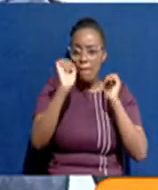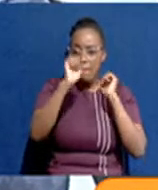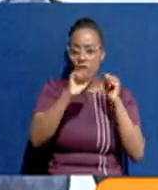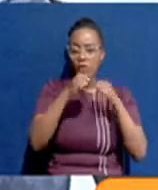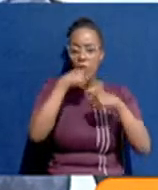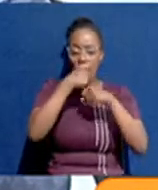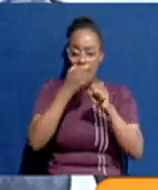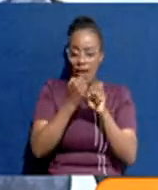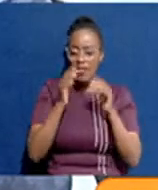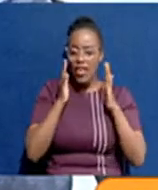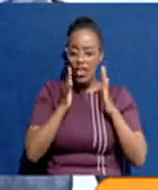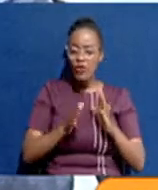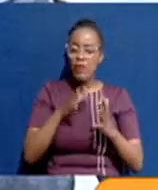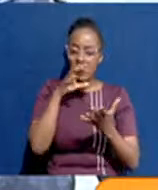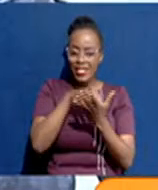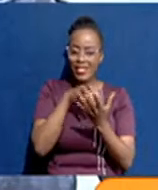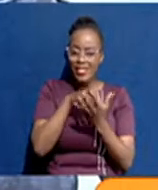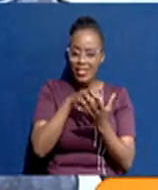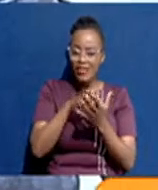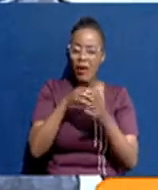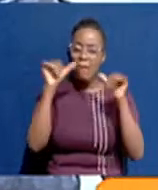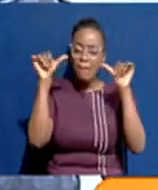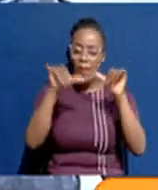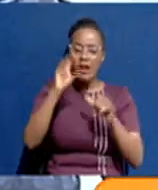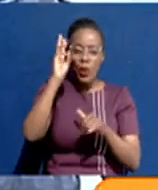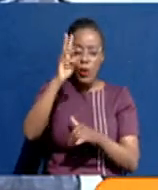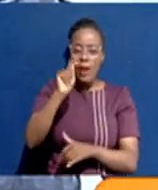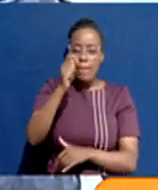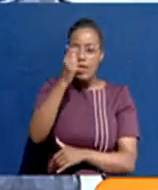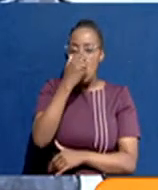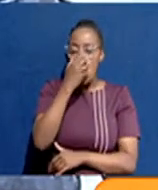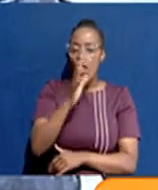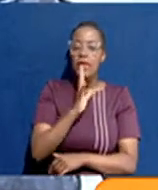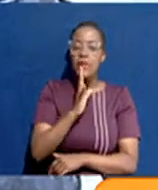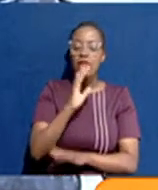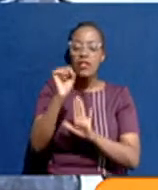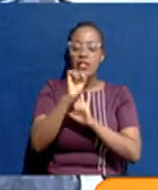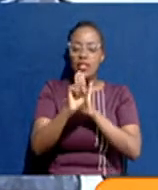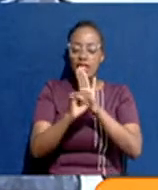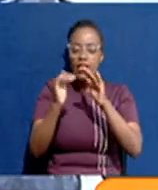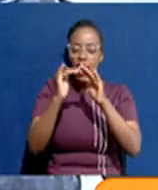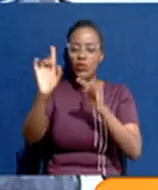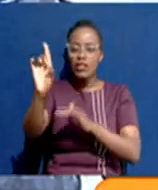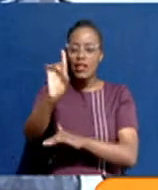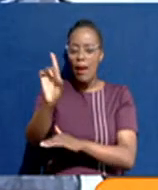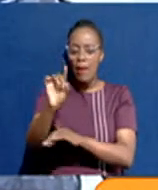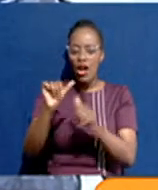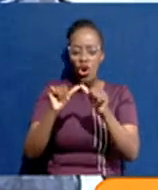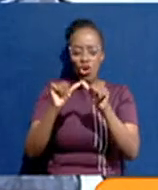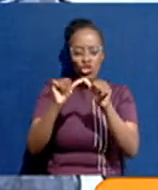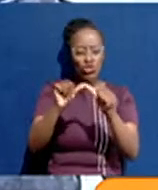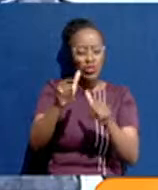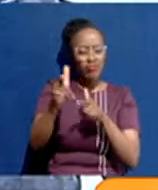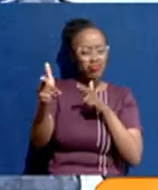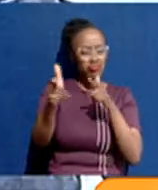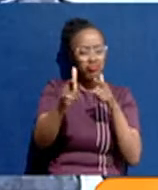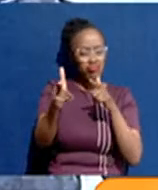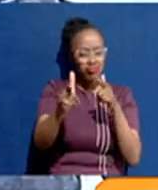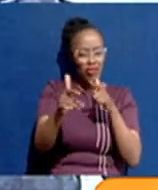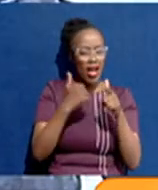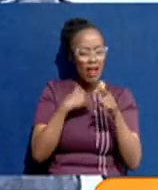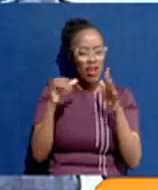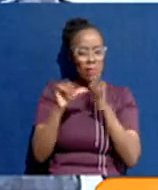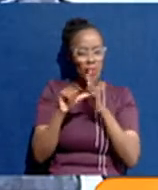the humanitarian situation. President Ruto, who spoke at State House Nairobi, says the ongoing fighting amounts to